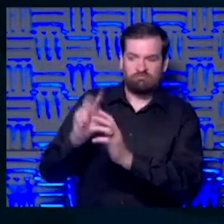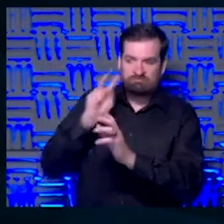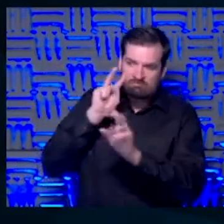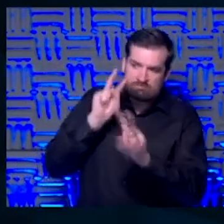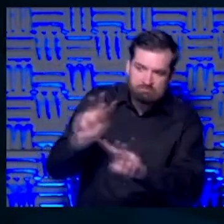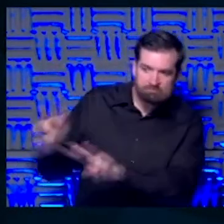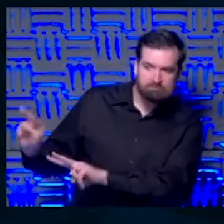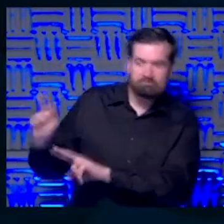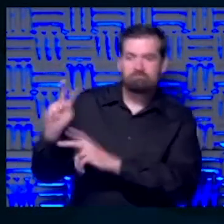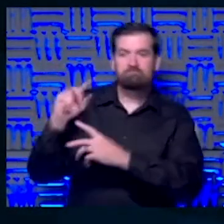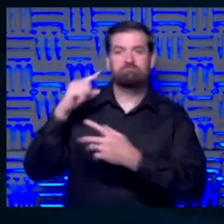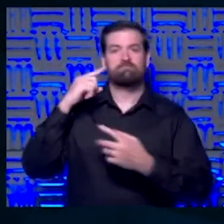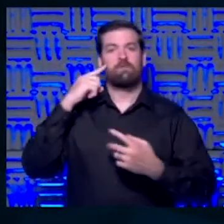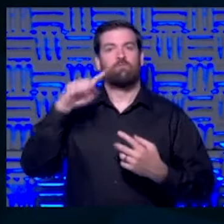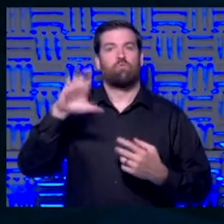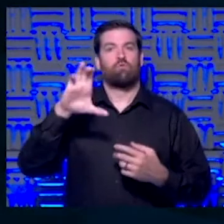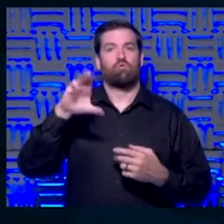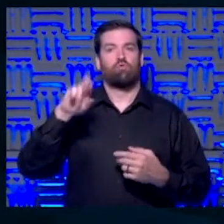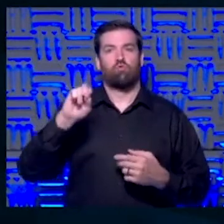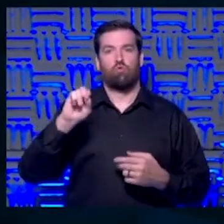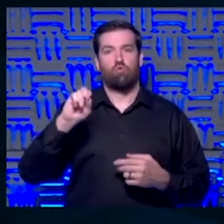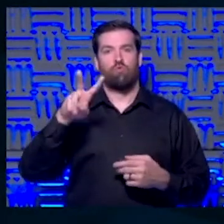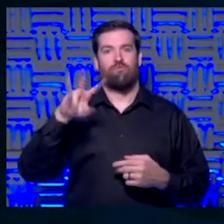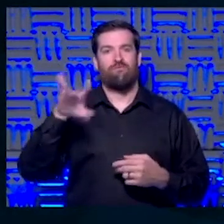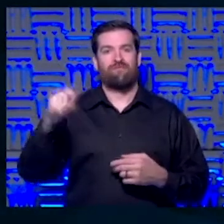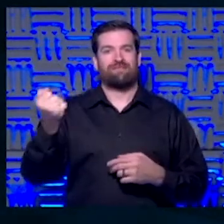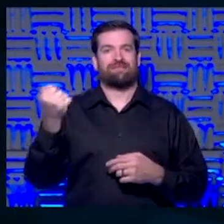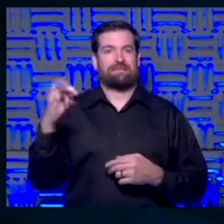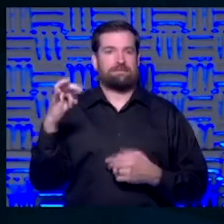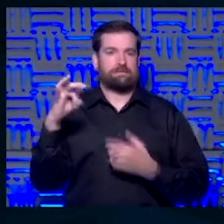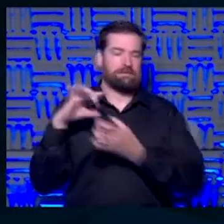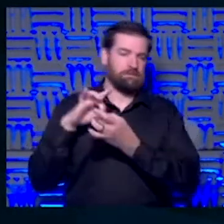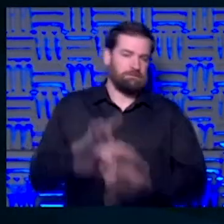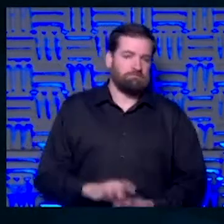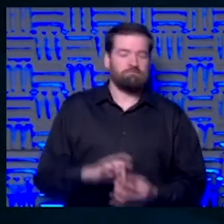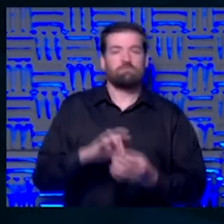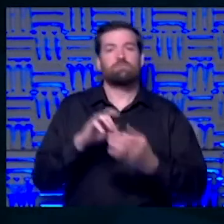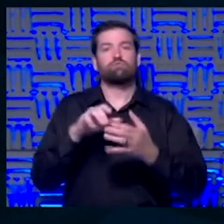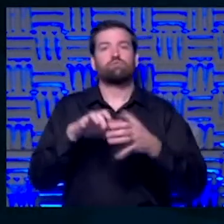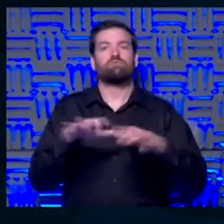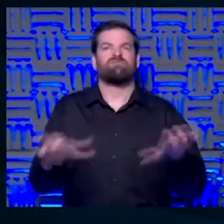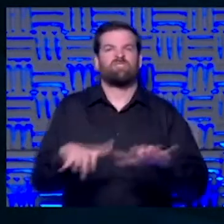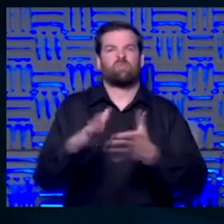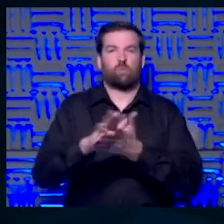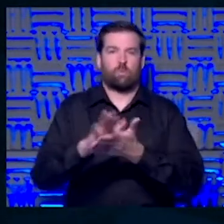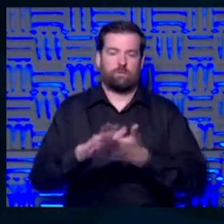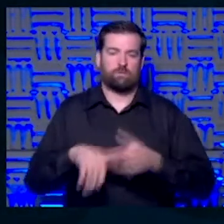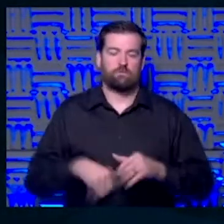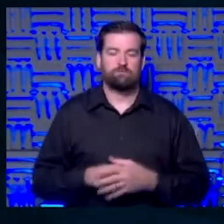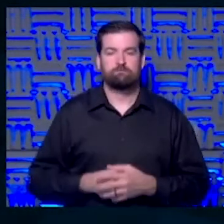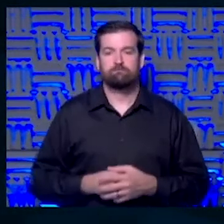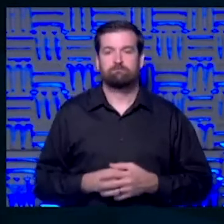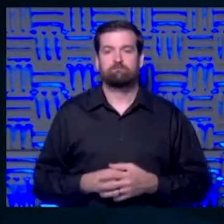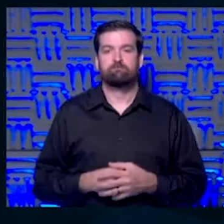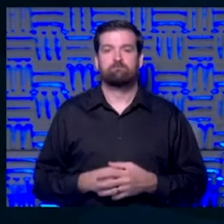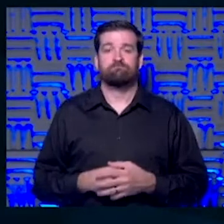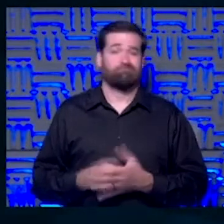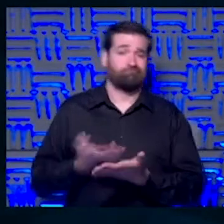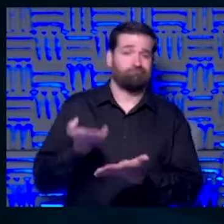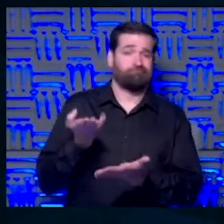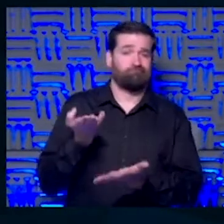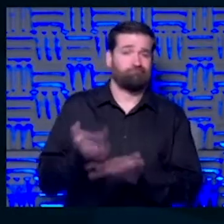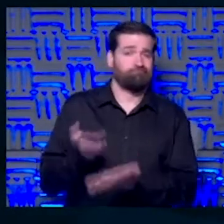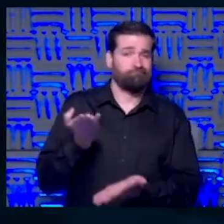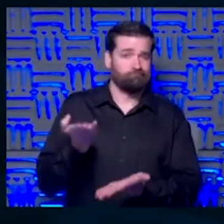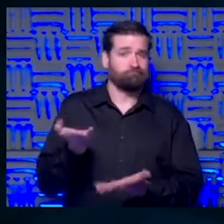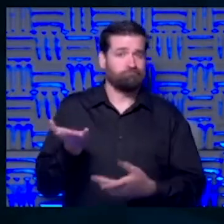for COVID-19 activity related to schools. And I think it's a testimony to the fact that,